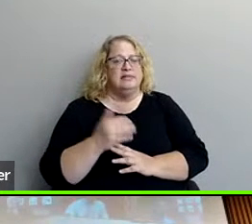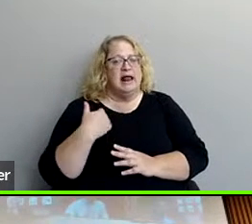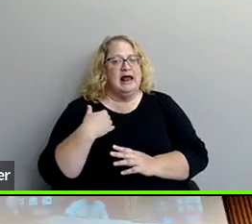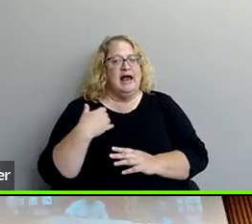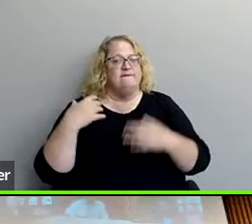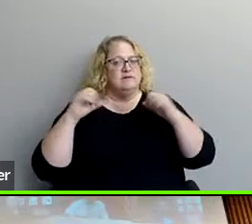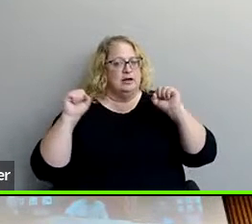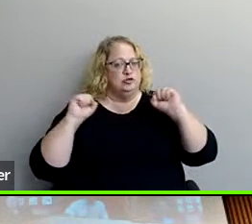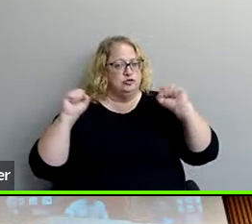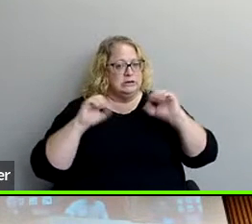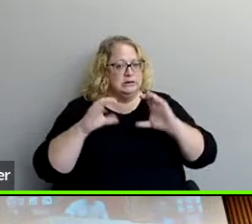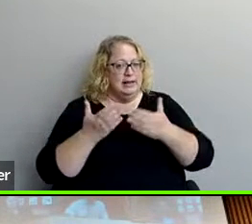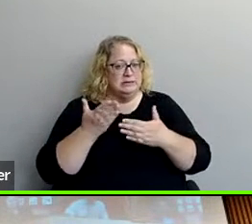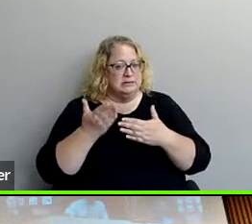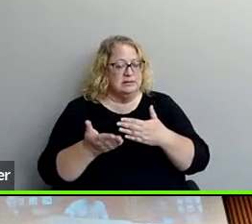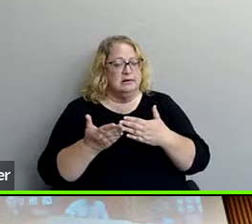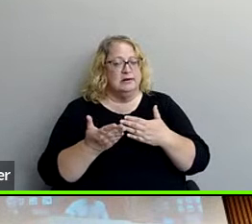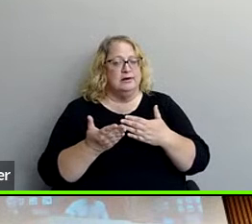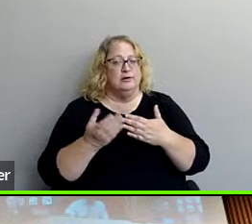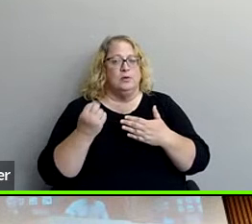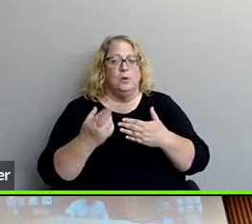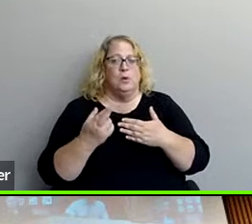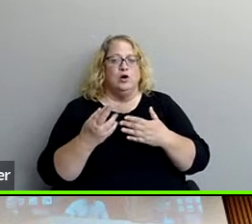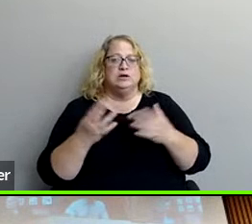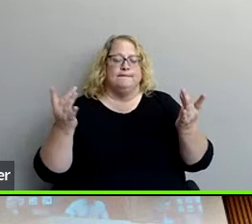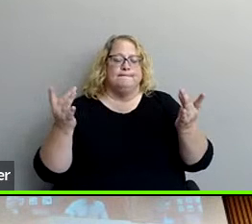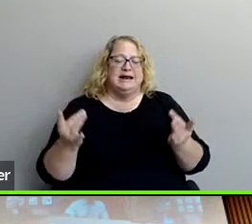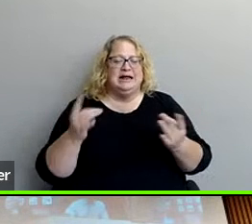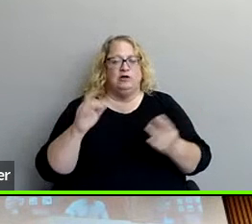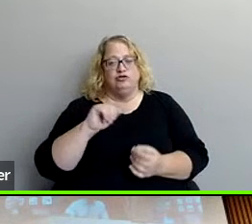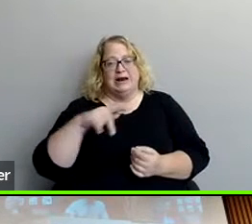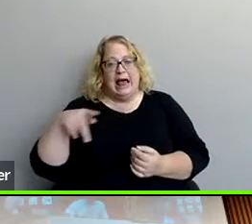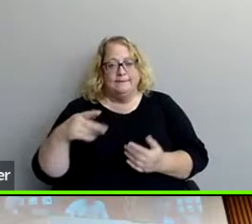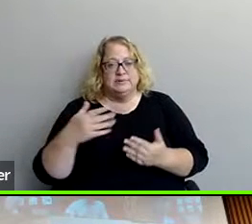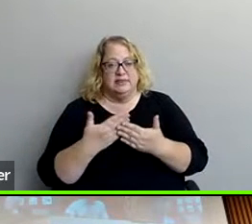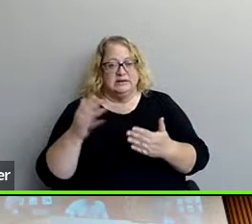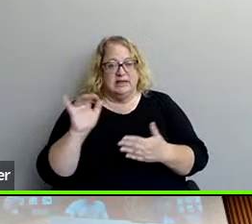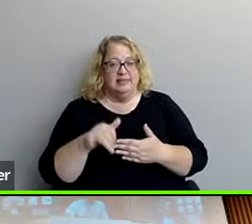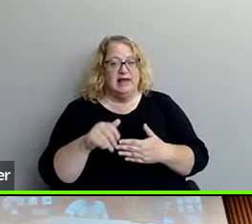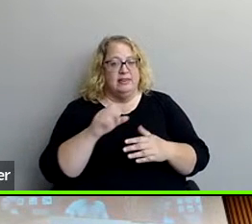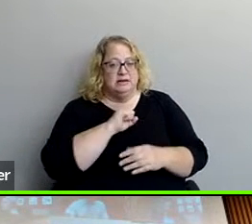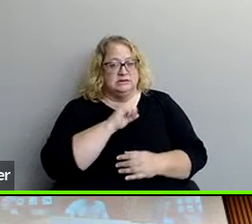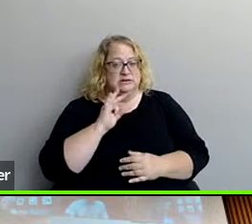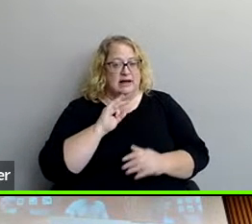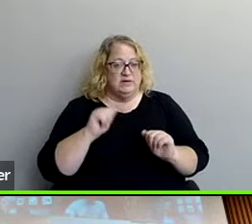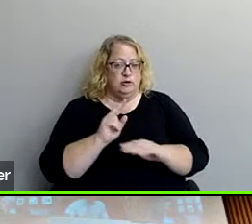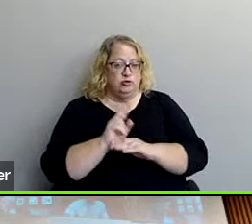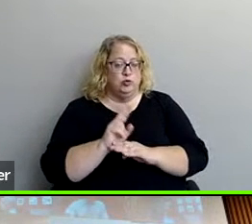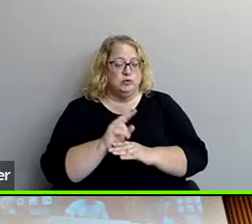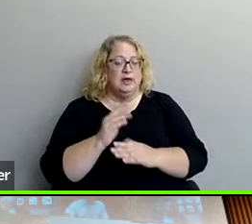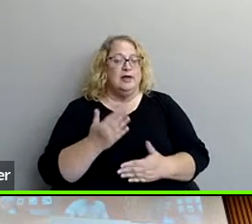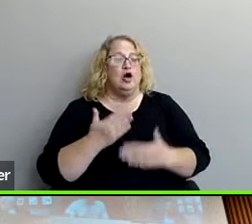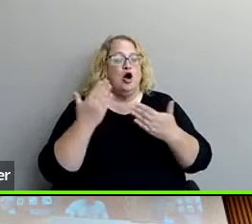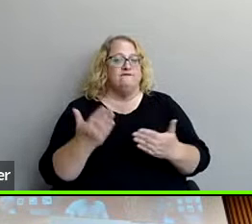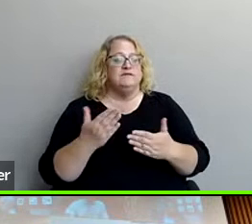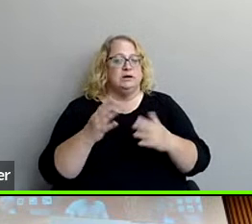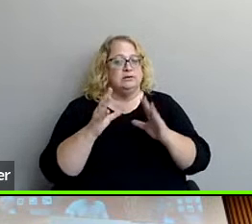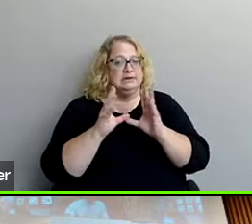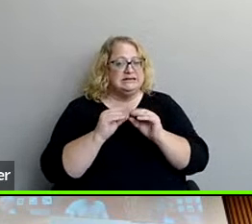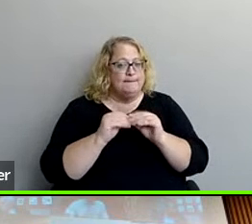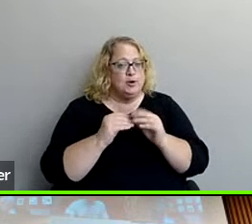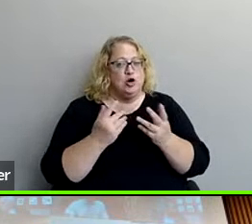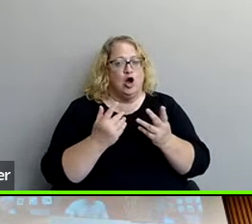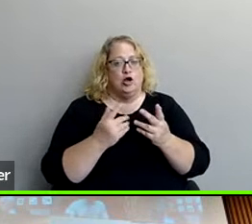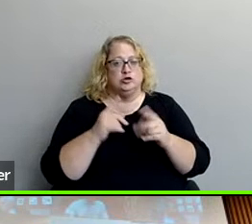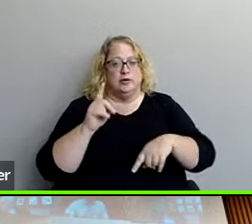that have fitness classes on them, or some meditation apps and things like that our staff can use. They offer seminars of